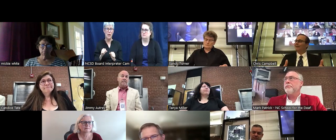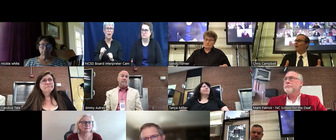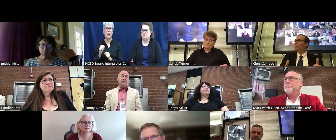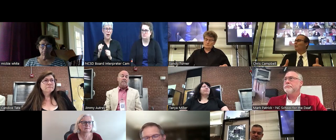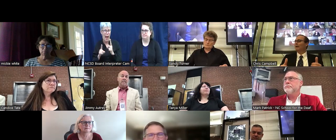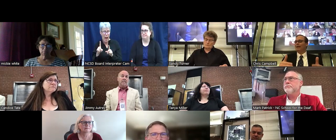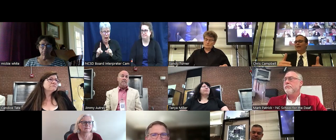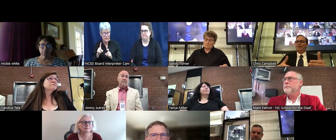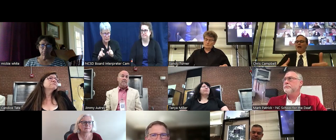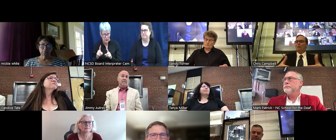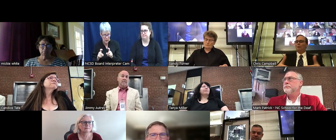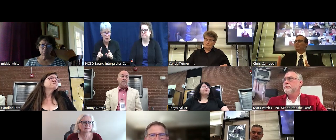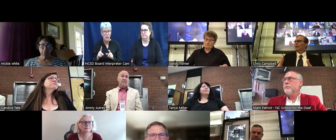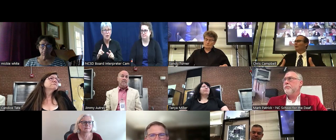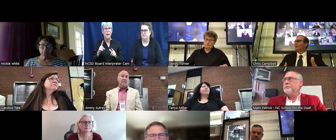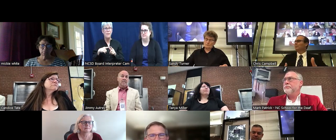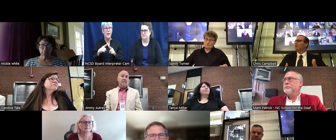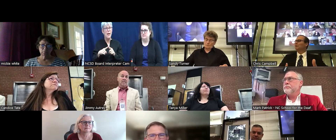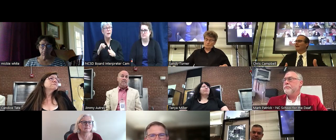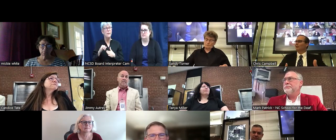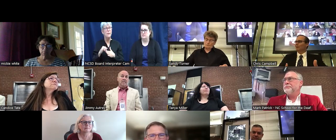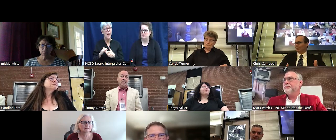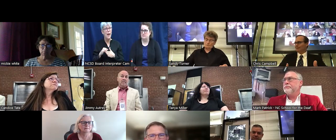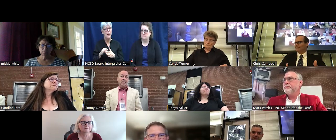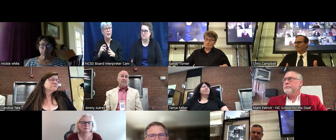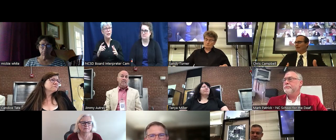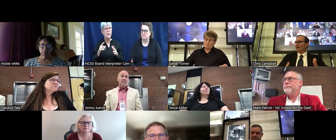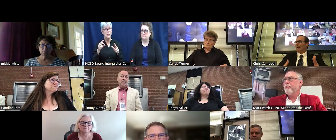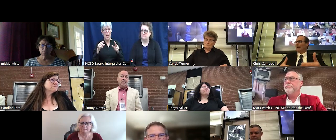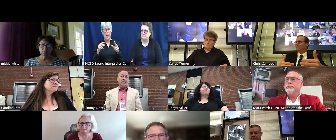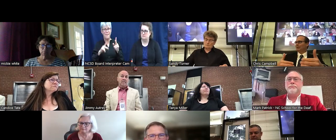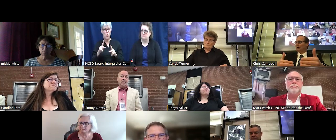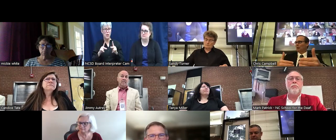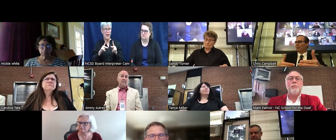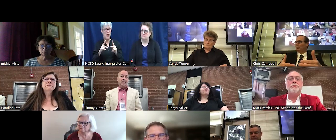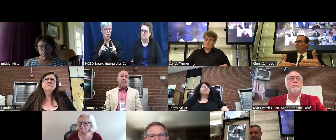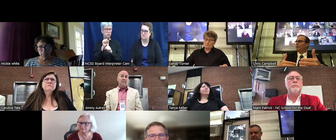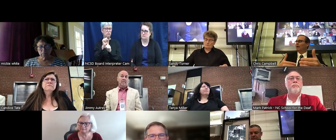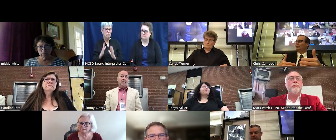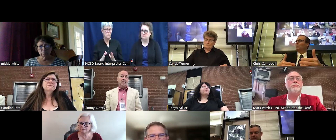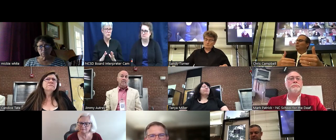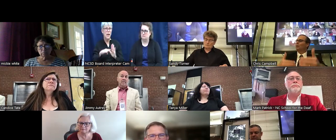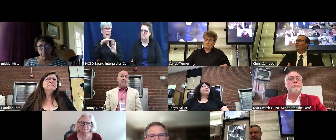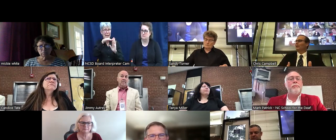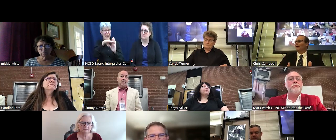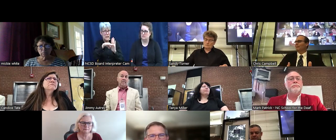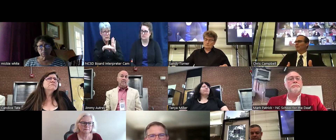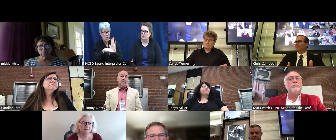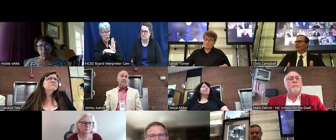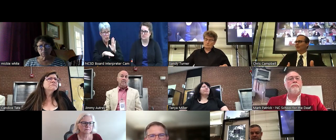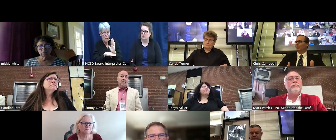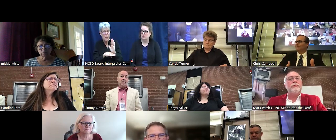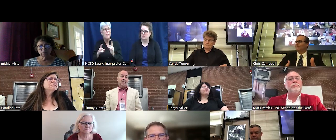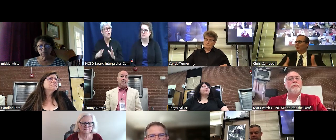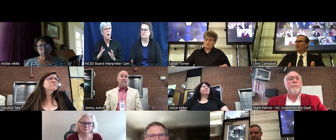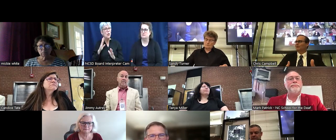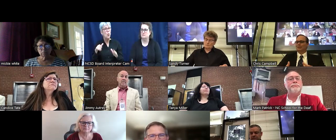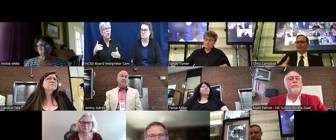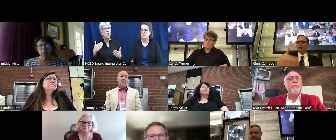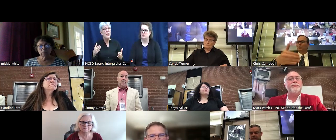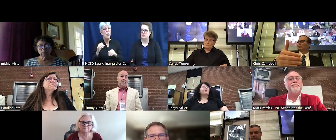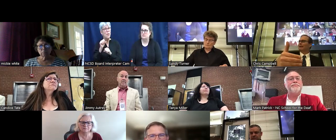then that will generate a personnel list. And so the director will bring you that personnel list in